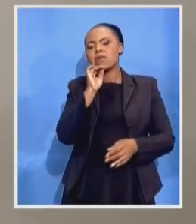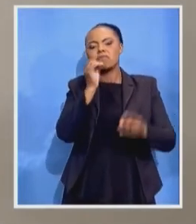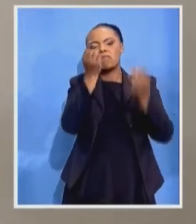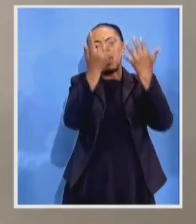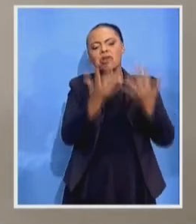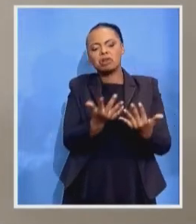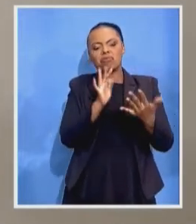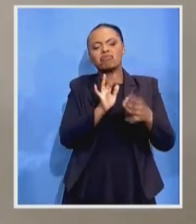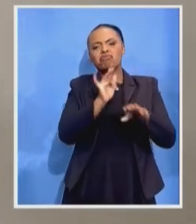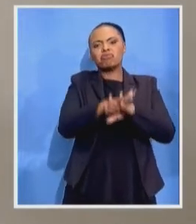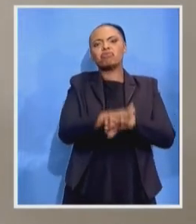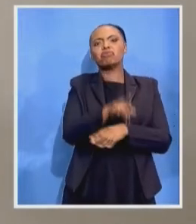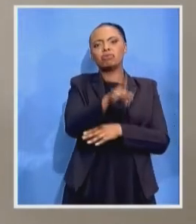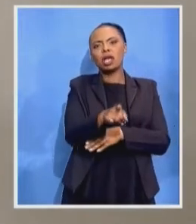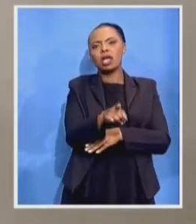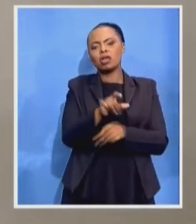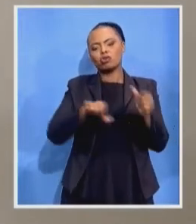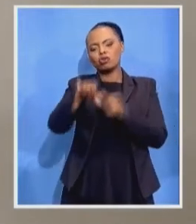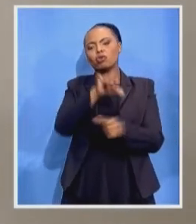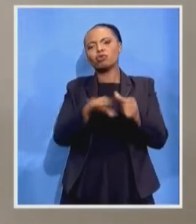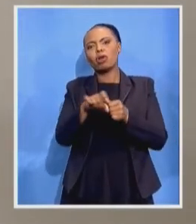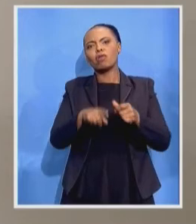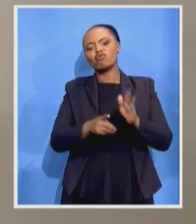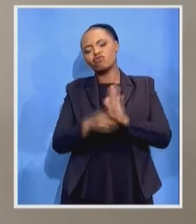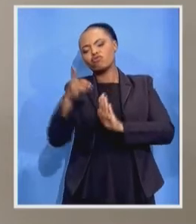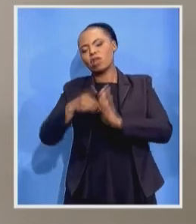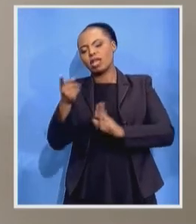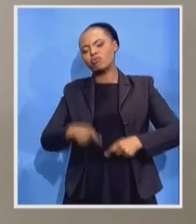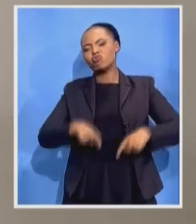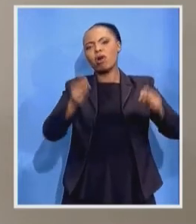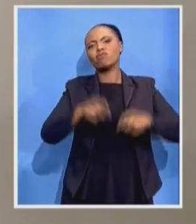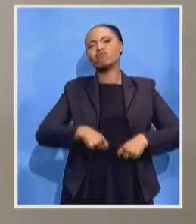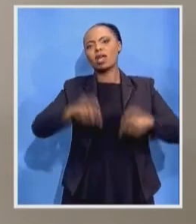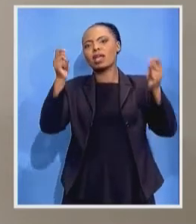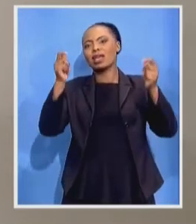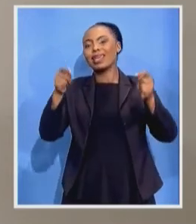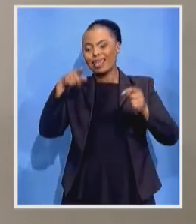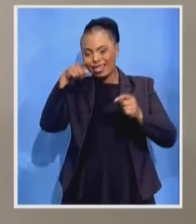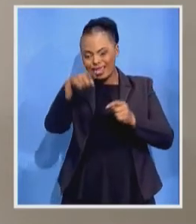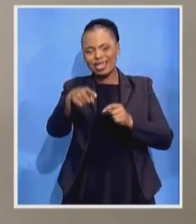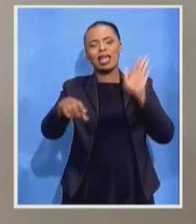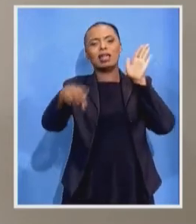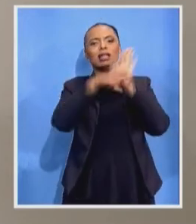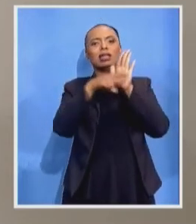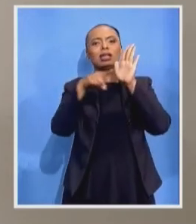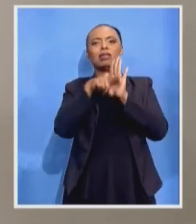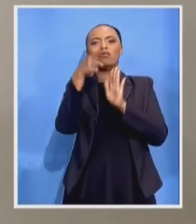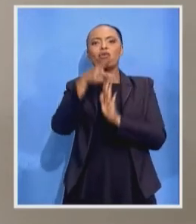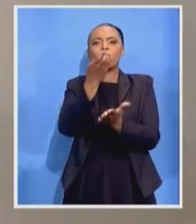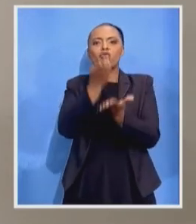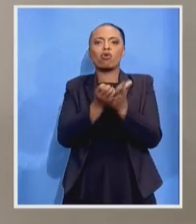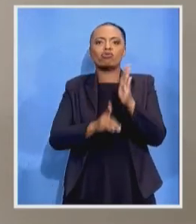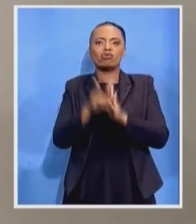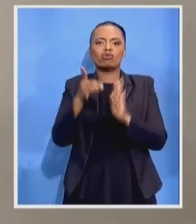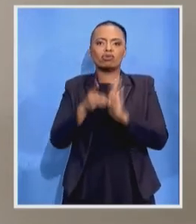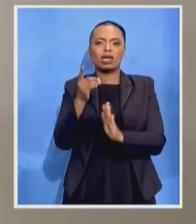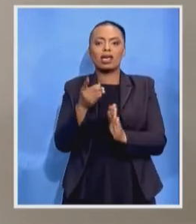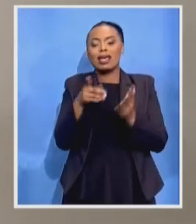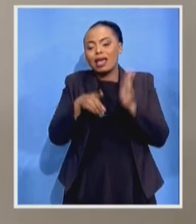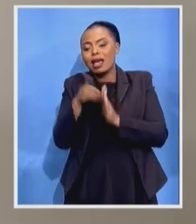spending with negative consequences for economic development. The agenda was and still